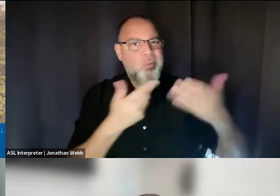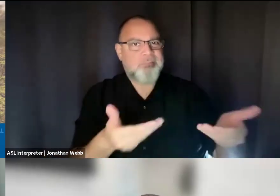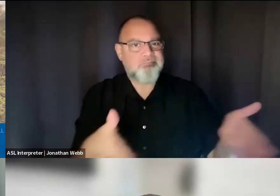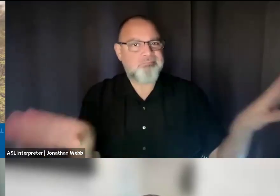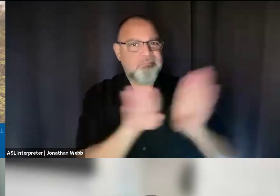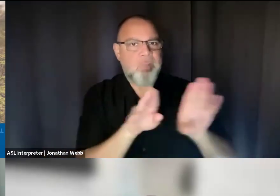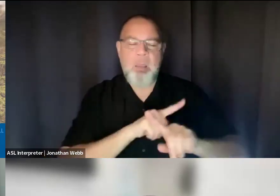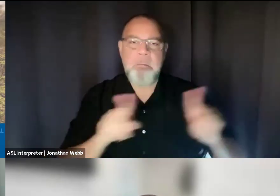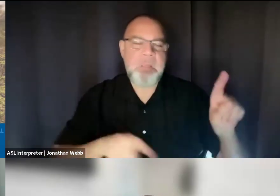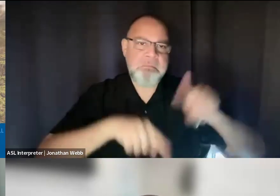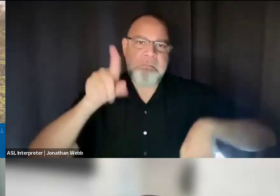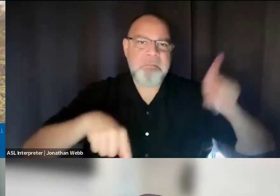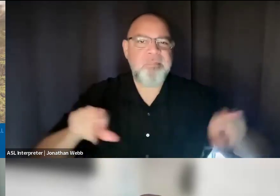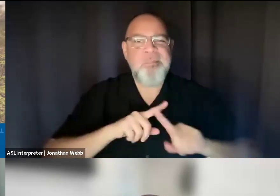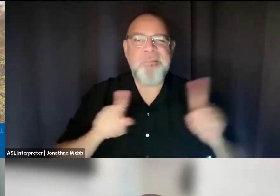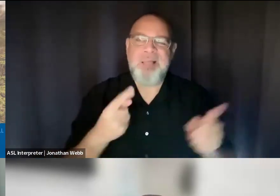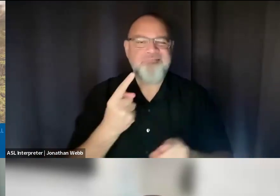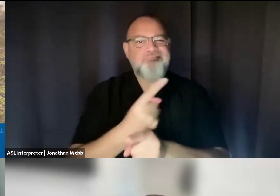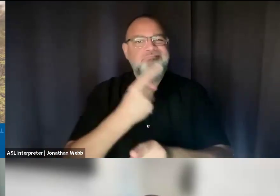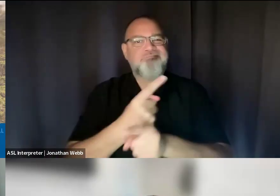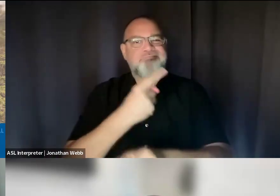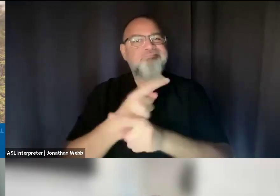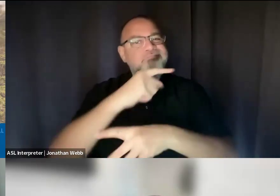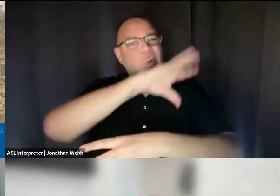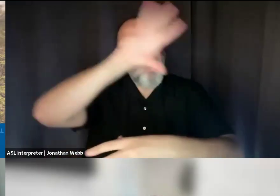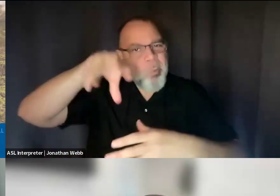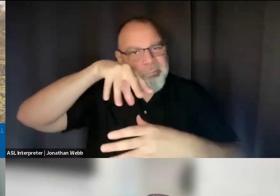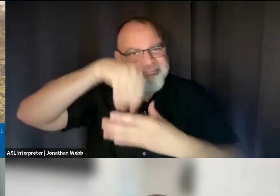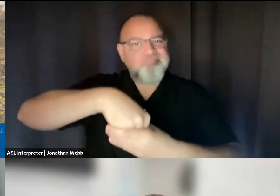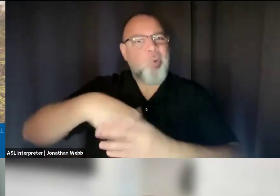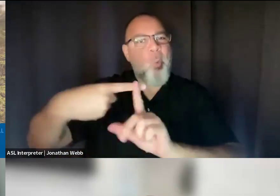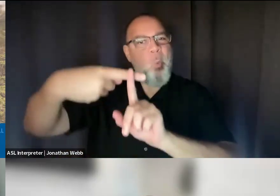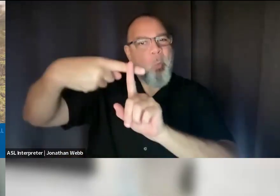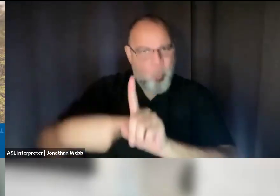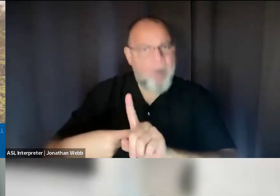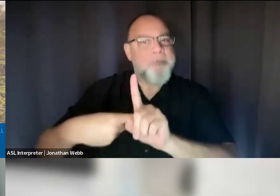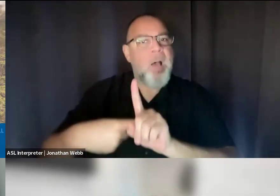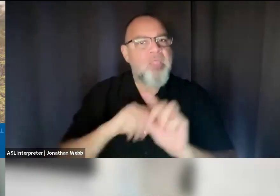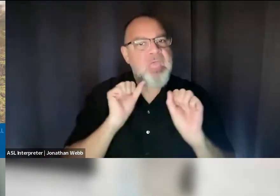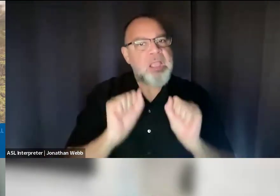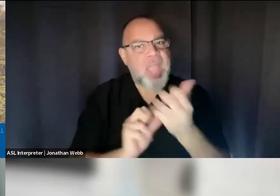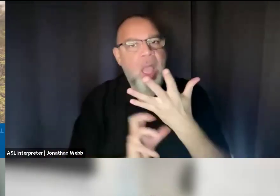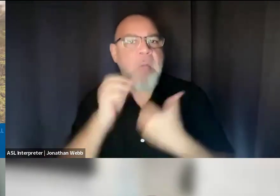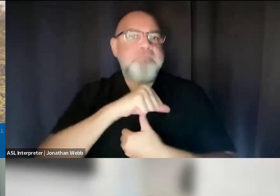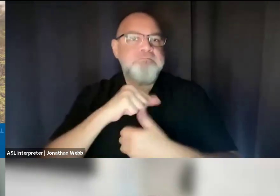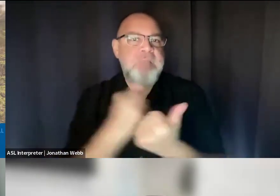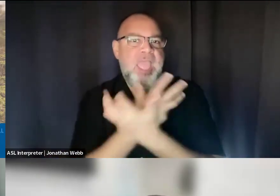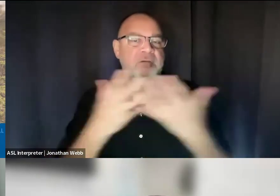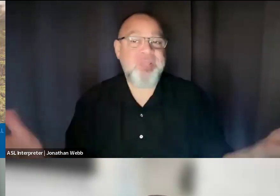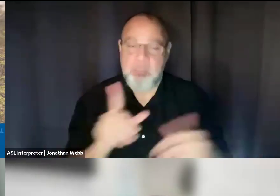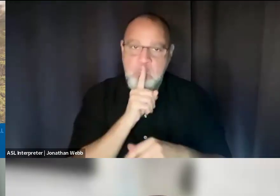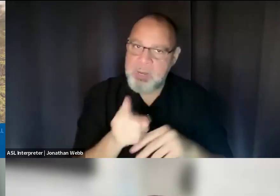all over the map. But pretty commonly within a month, they'll do everything they need to do. But we see people much faster as well.